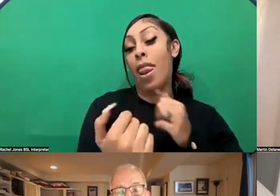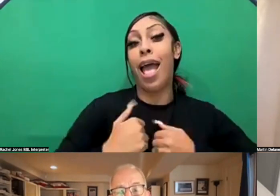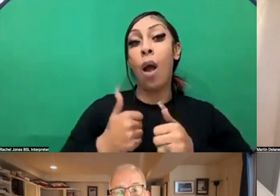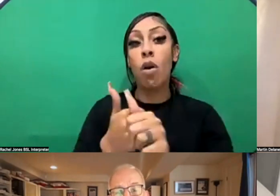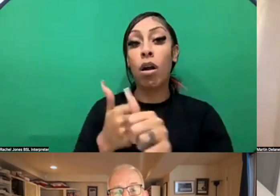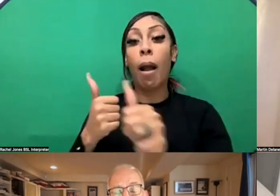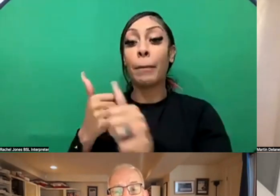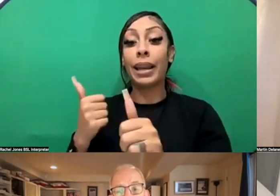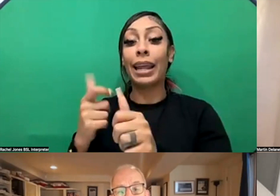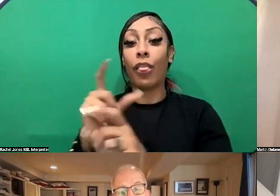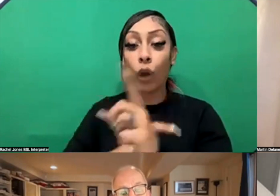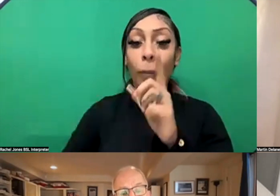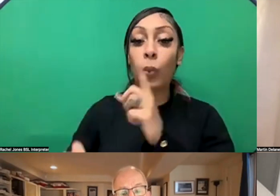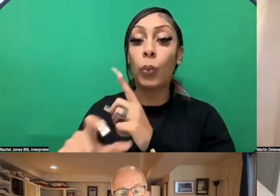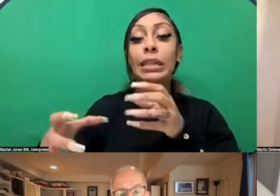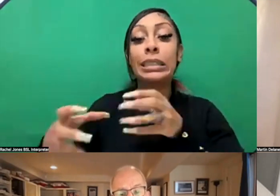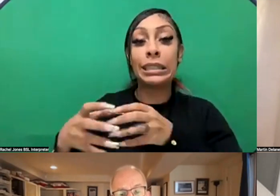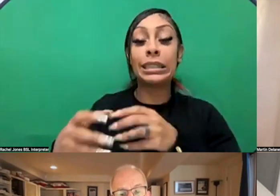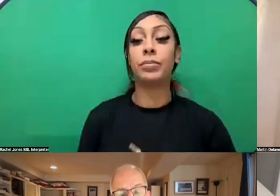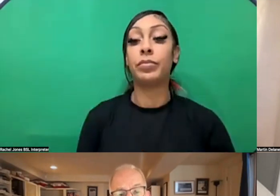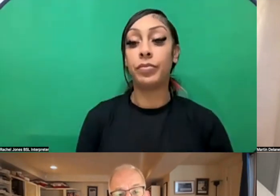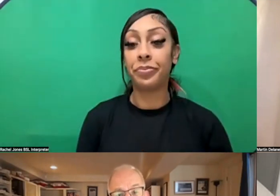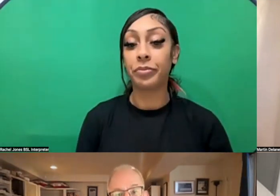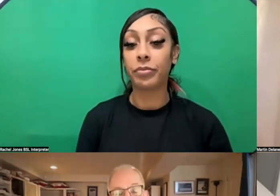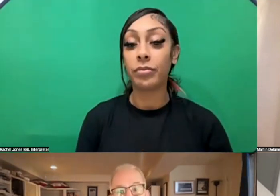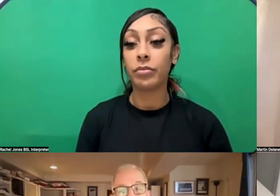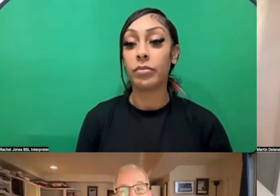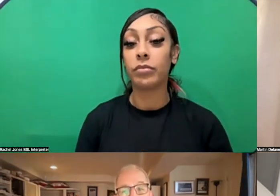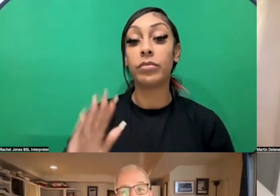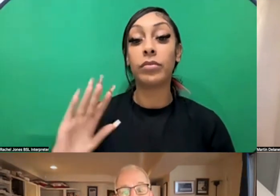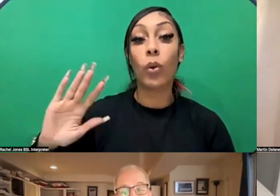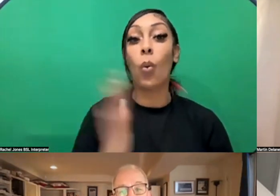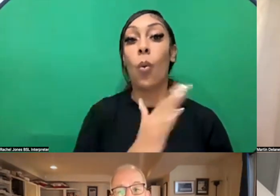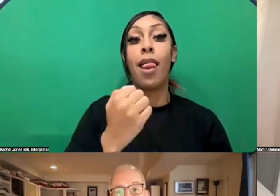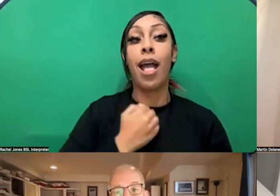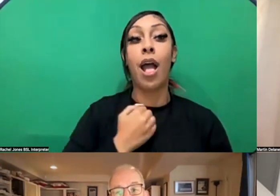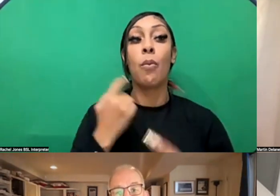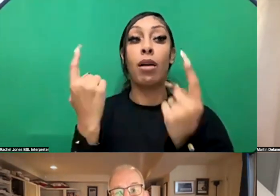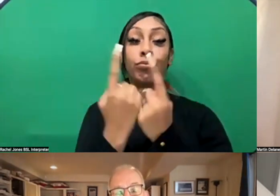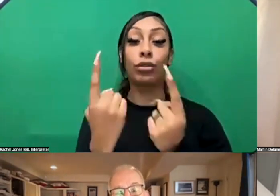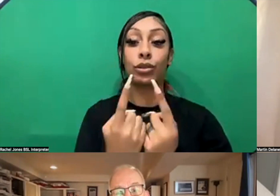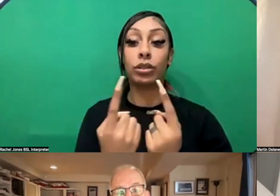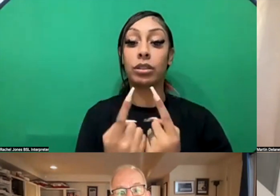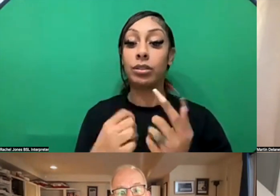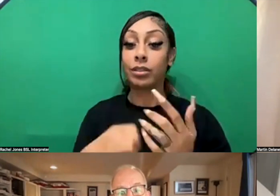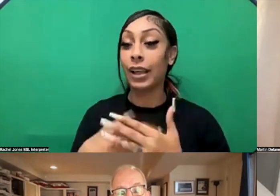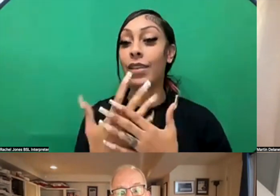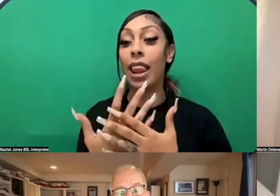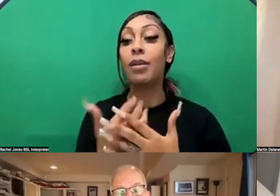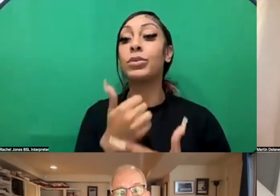also in the community. So, for example, all our products are developed